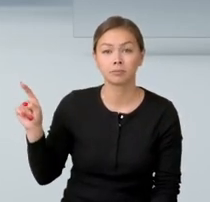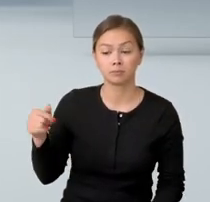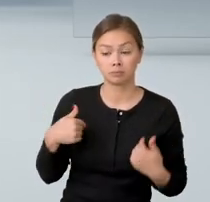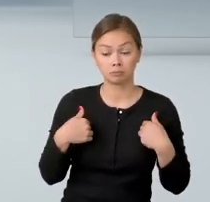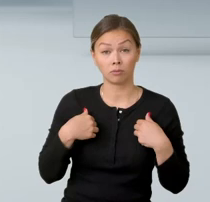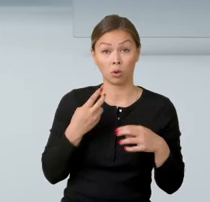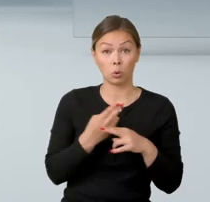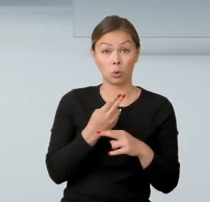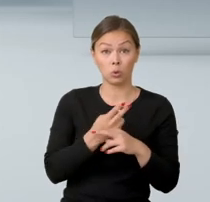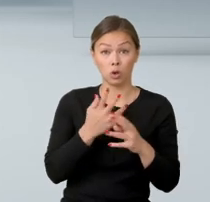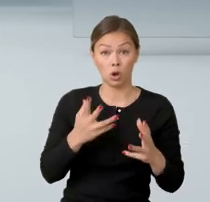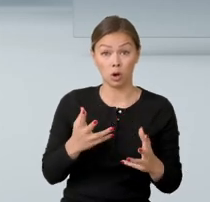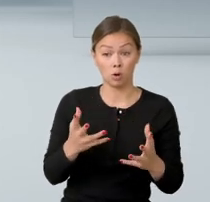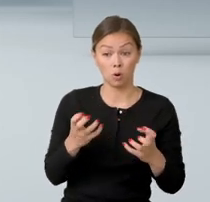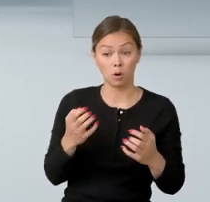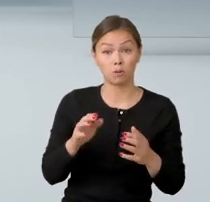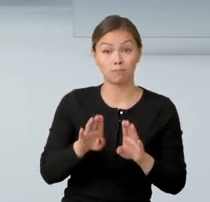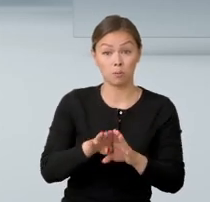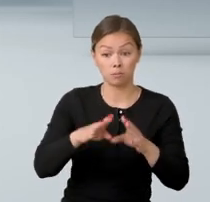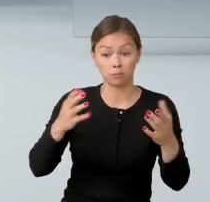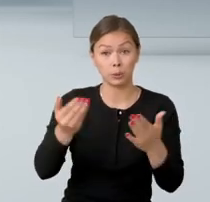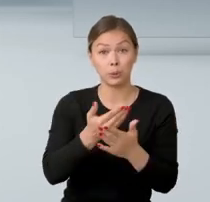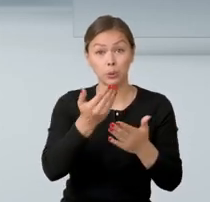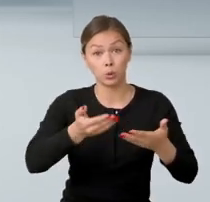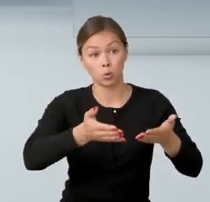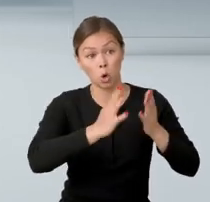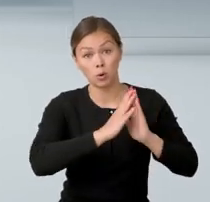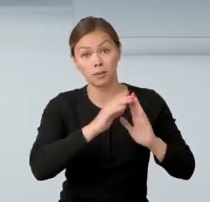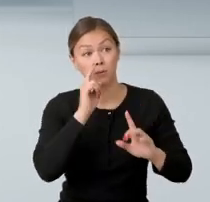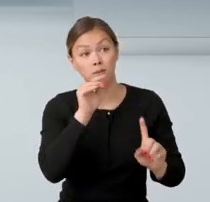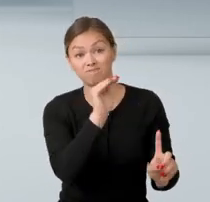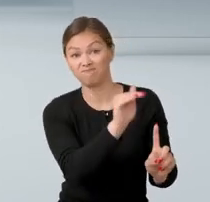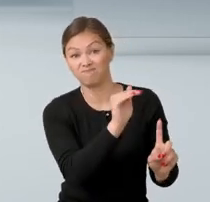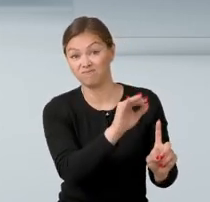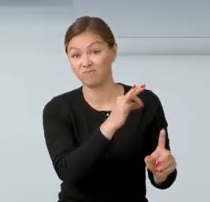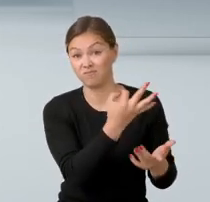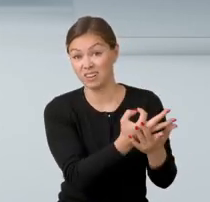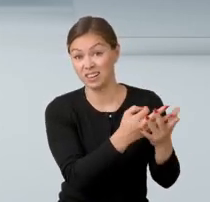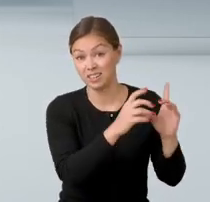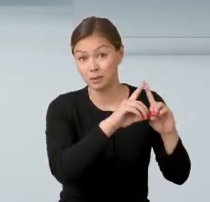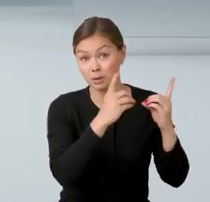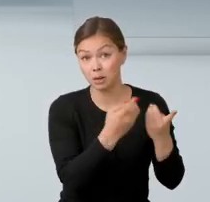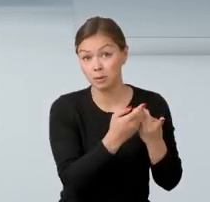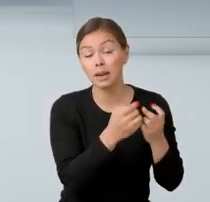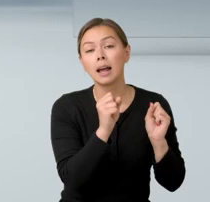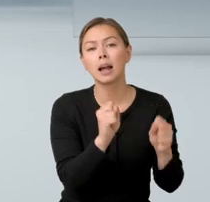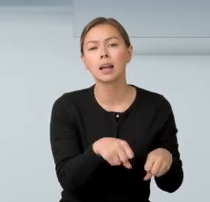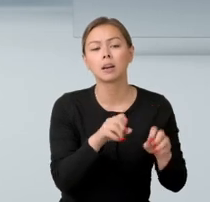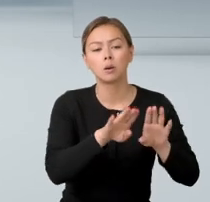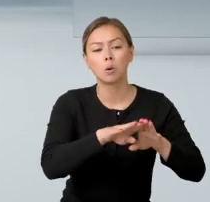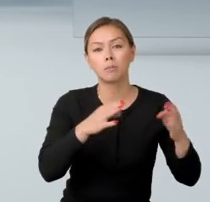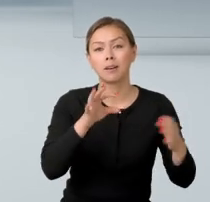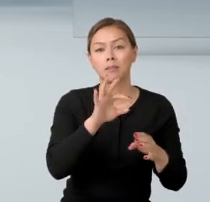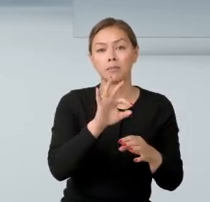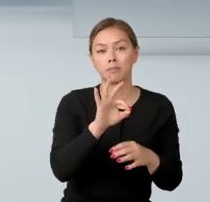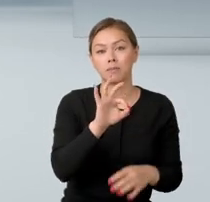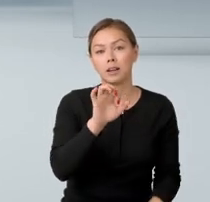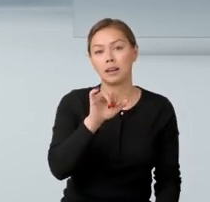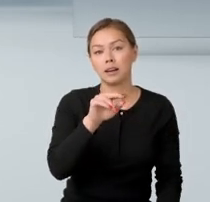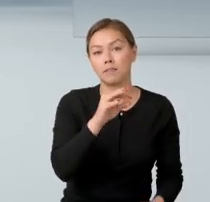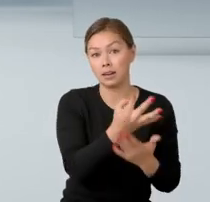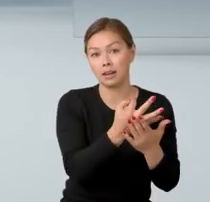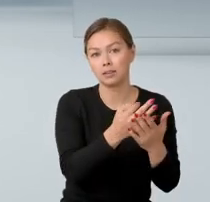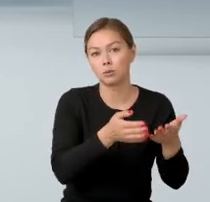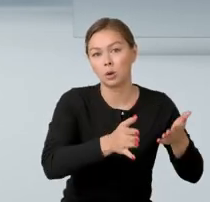the user that wants to open a new request to the finance department can now go to the open finance request app